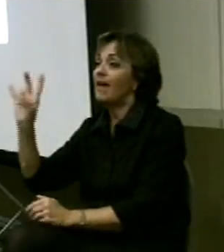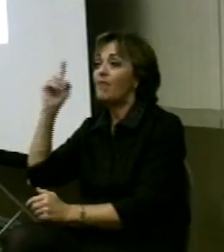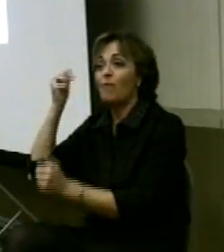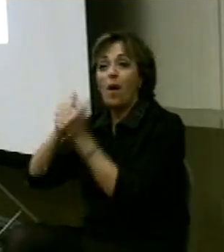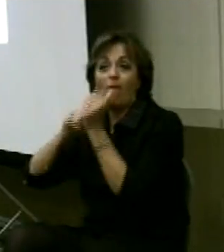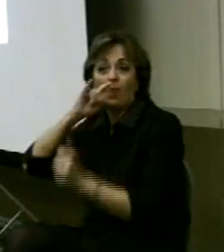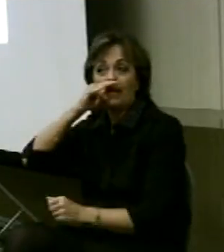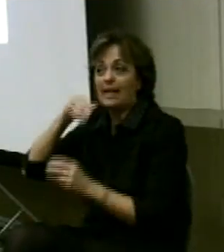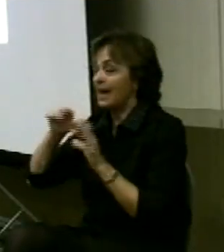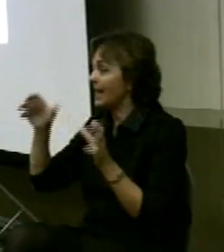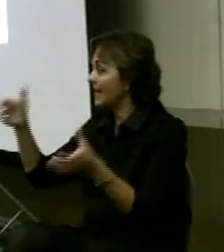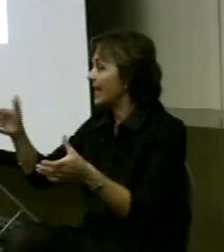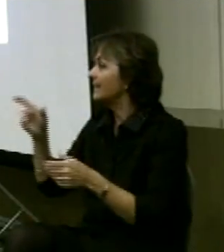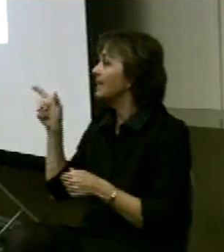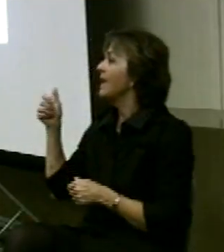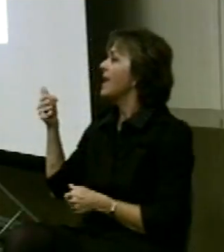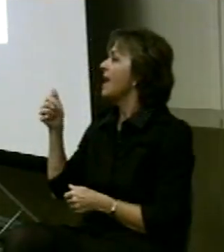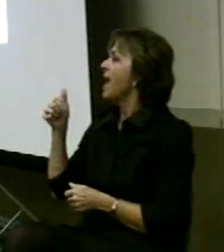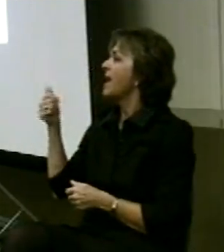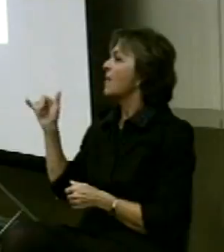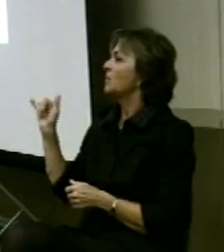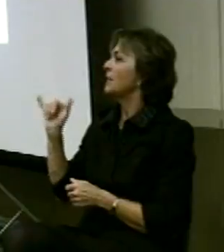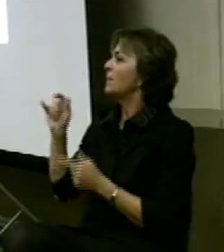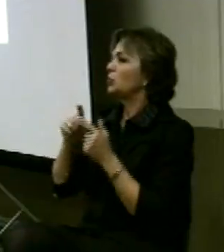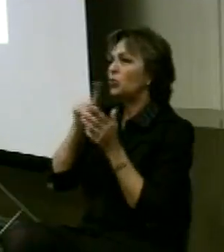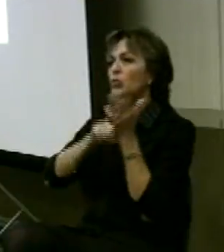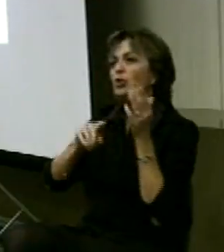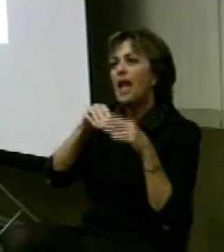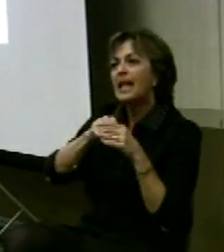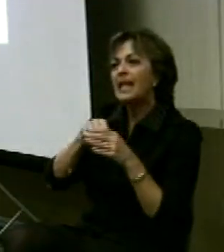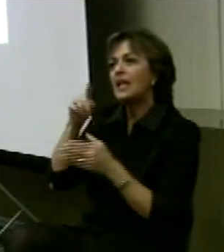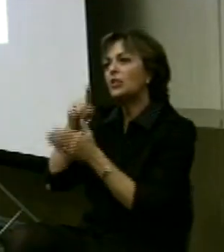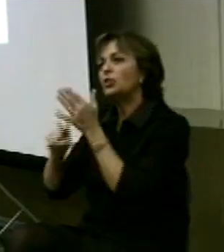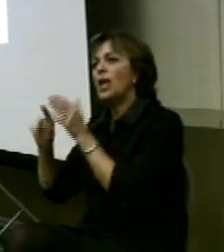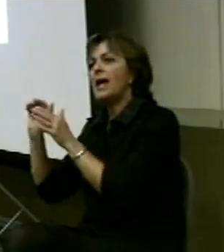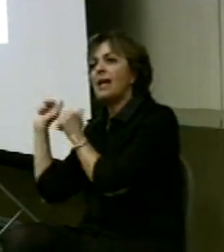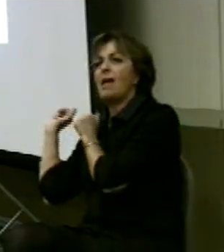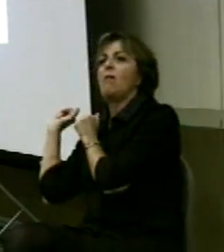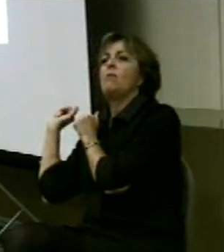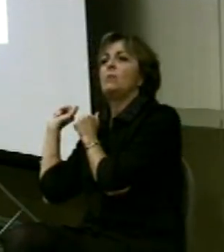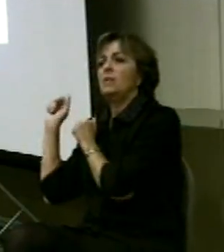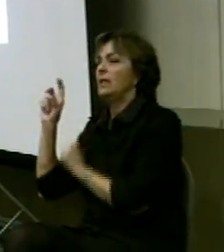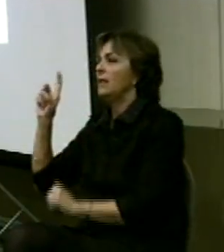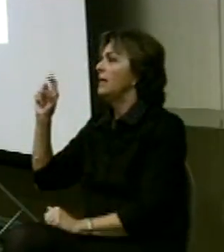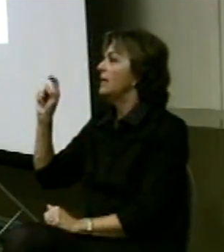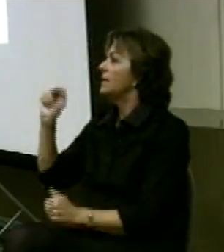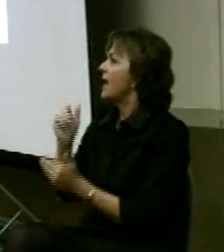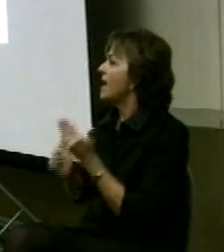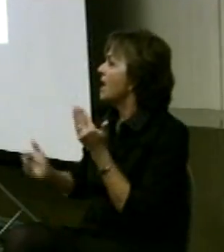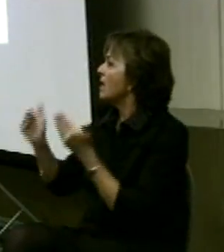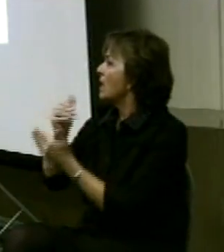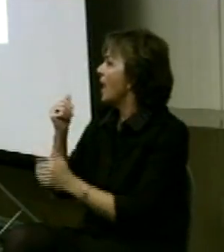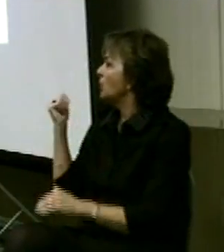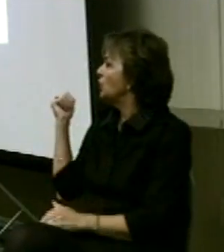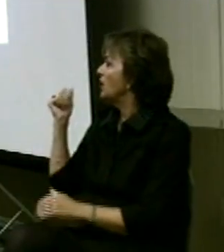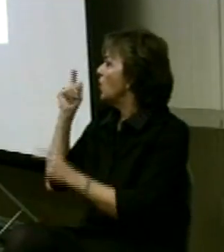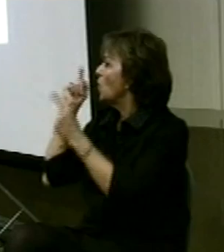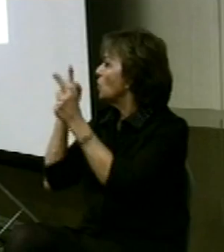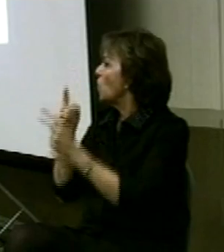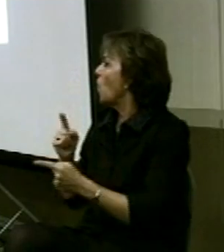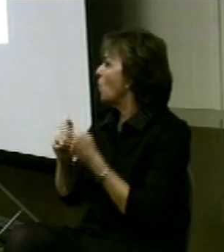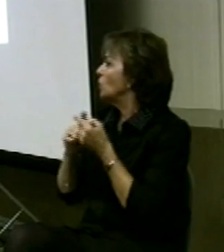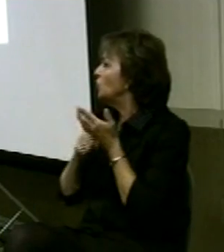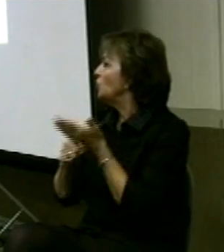Here's another, similar to maybe a check-in, check-out type of data collection. Here's our goals: to